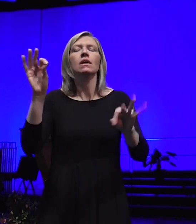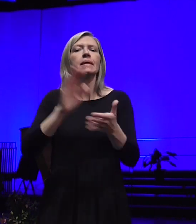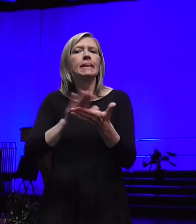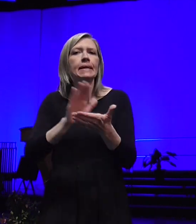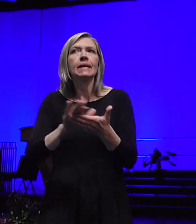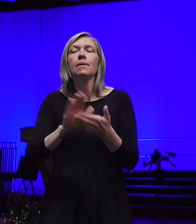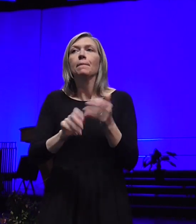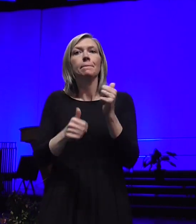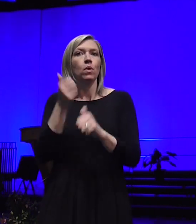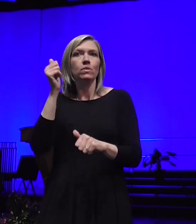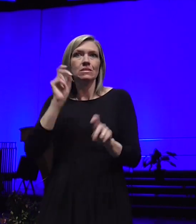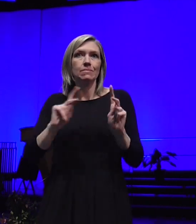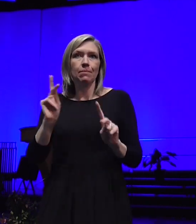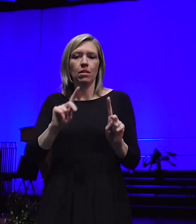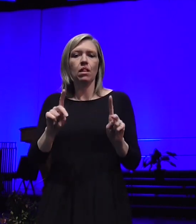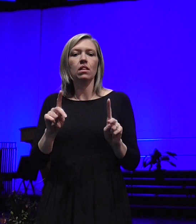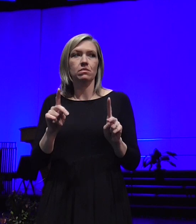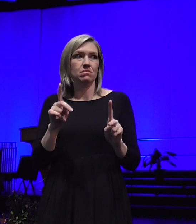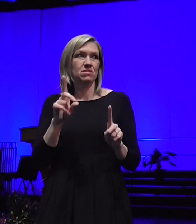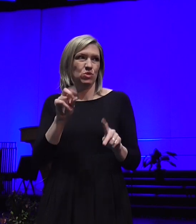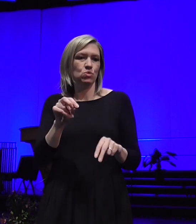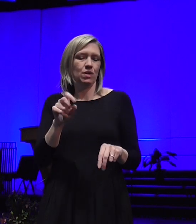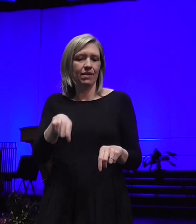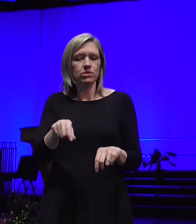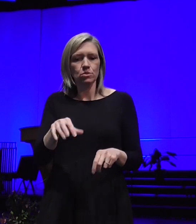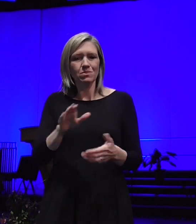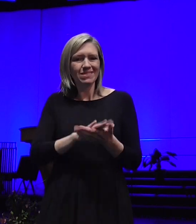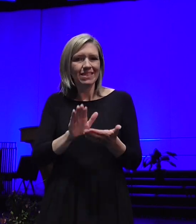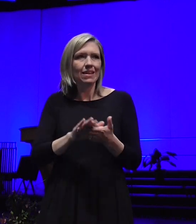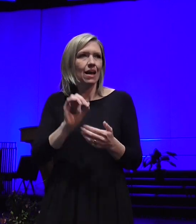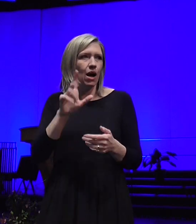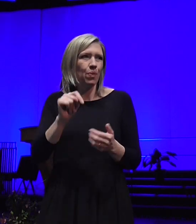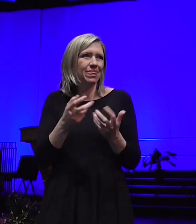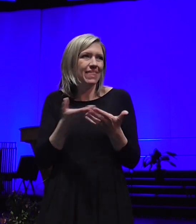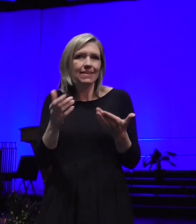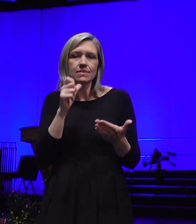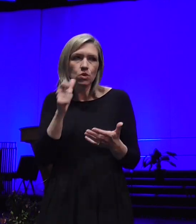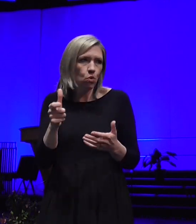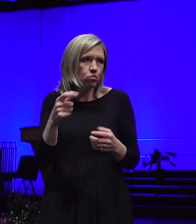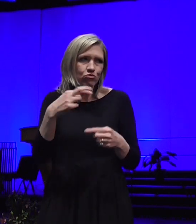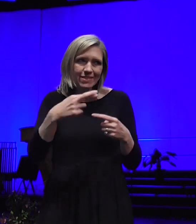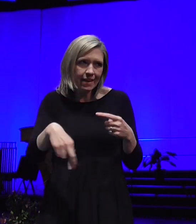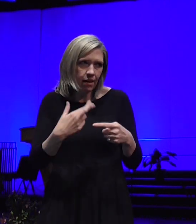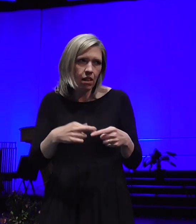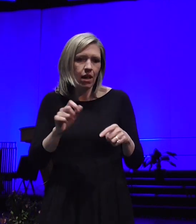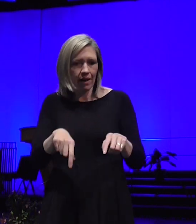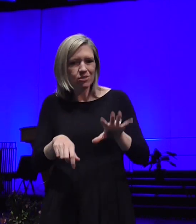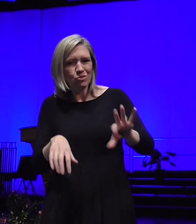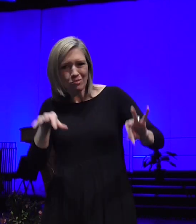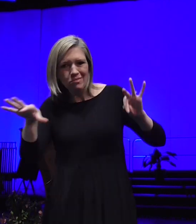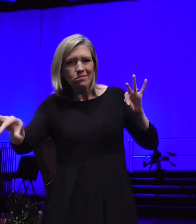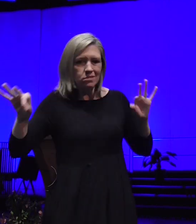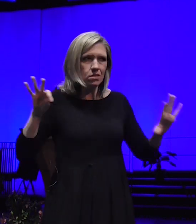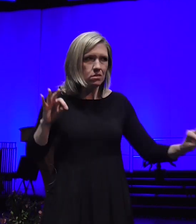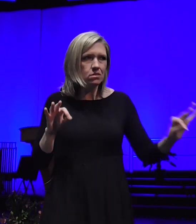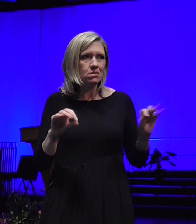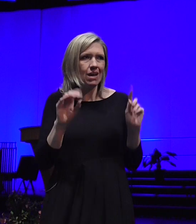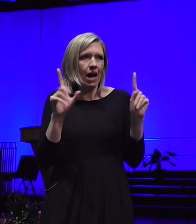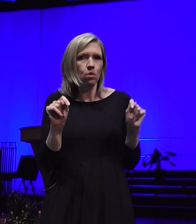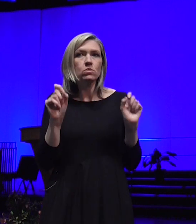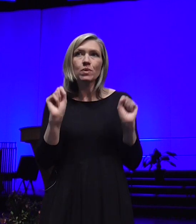they're spending their time doing is picking stuff out that doesn't belong in there. And so we can get better at that and make that more